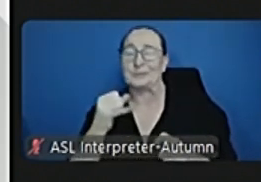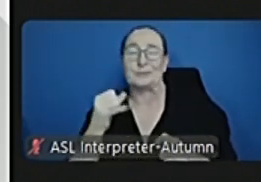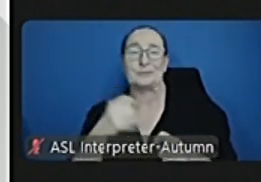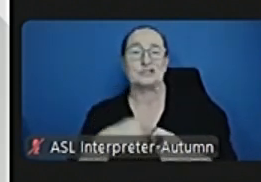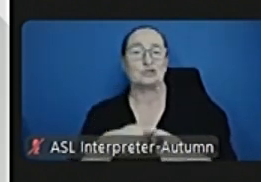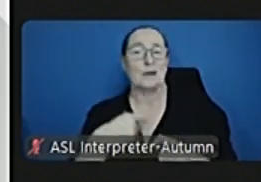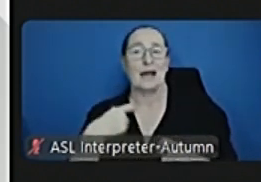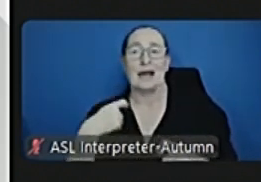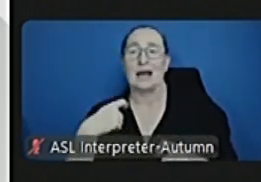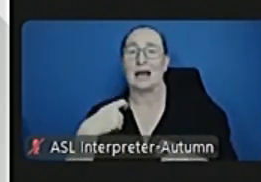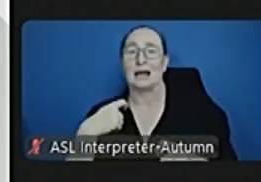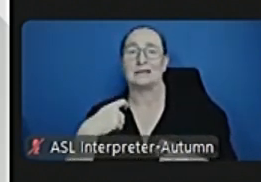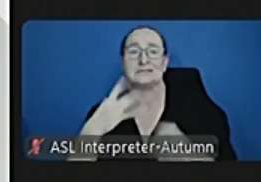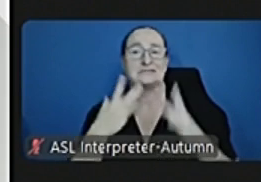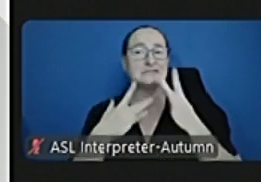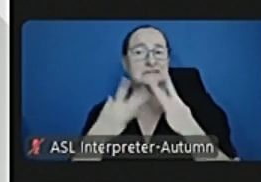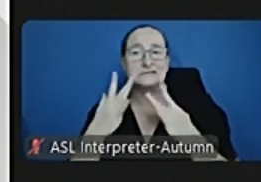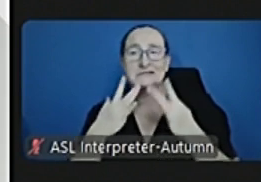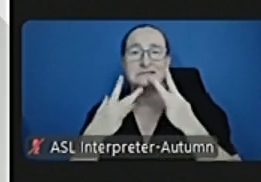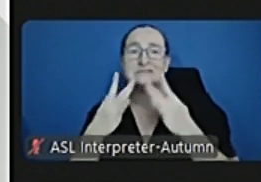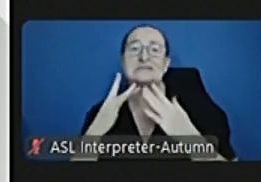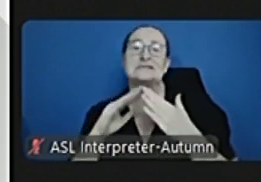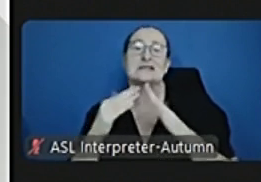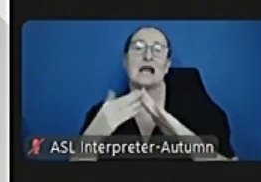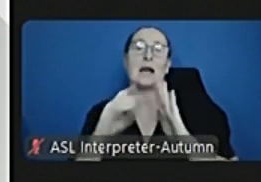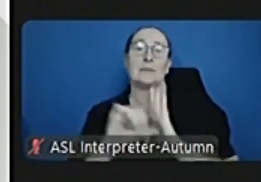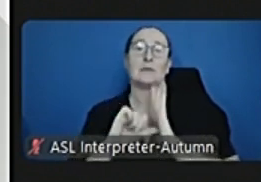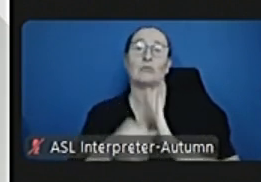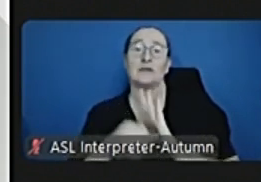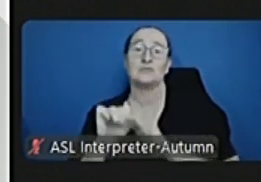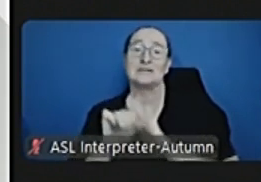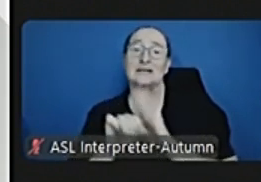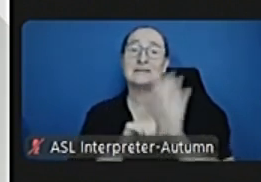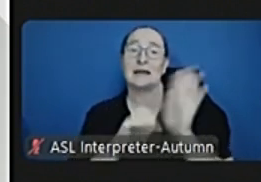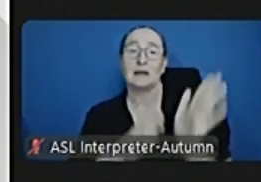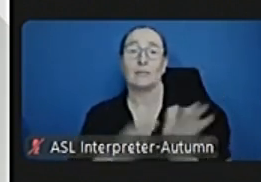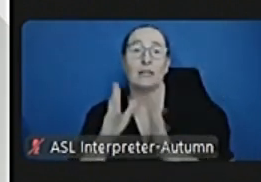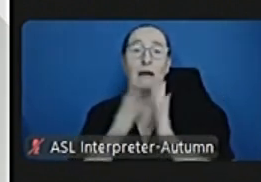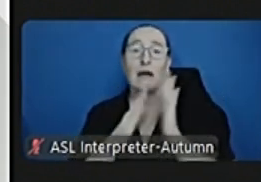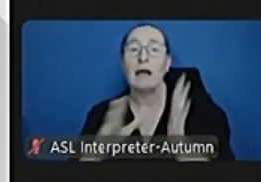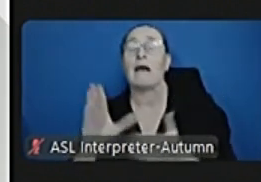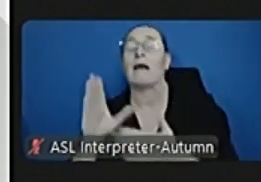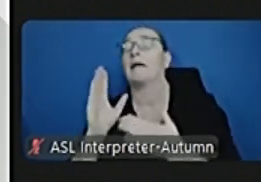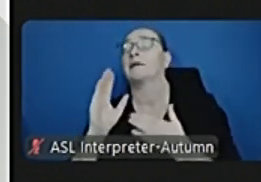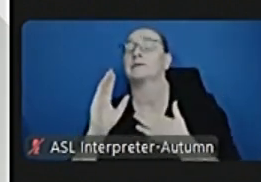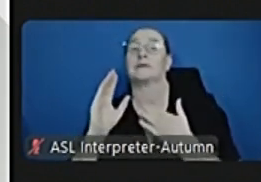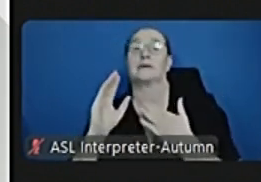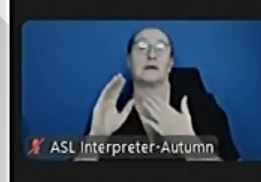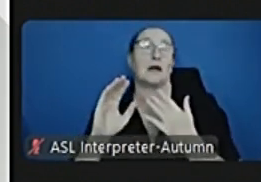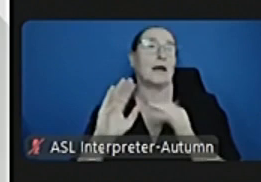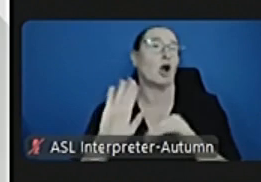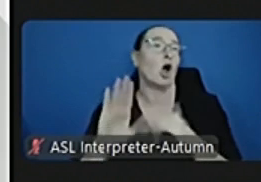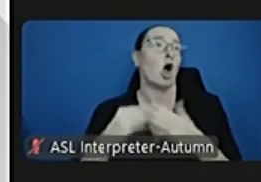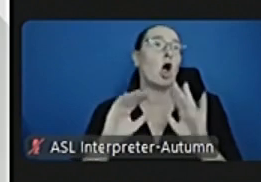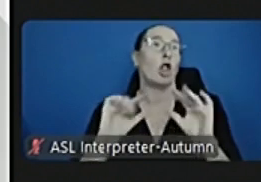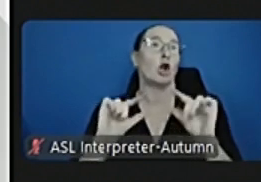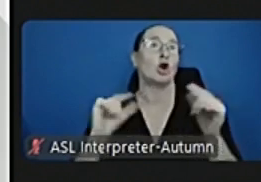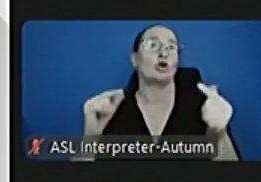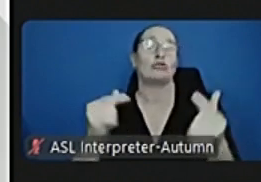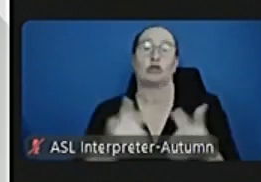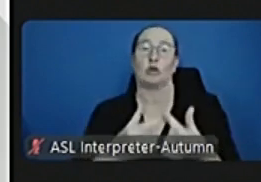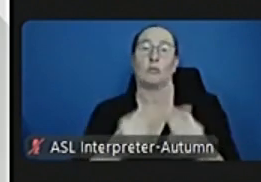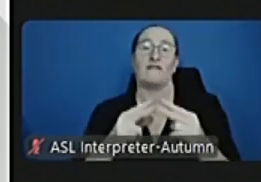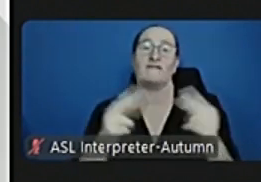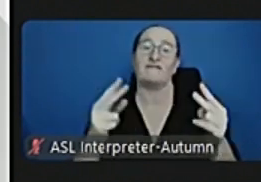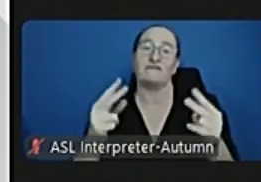I think that's, I'm impressed with the state plan, the Alzheimer's Association, along with a whole group of very invested